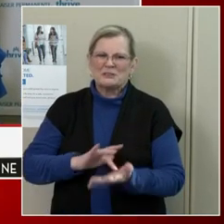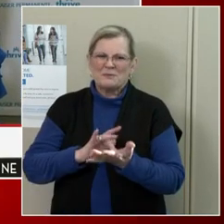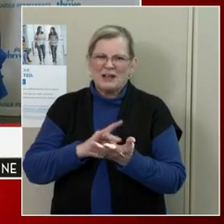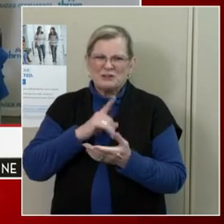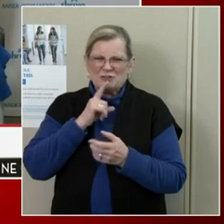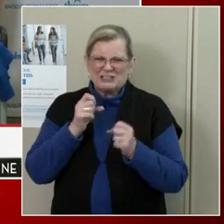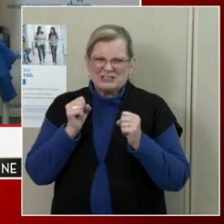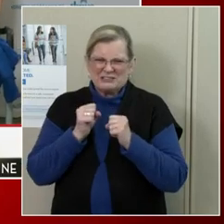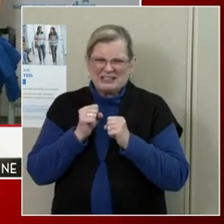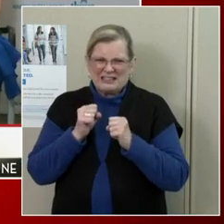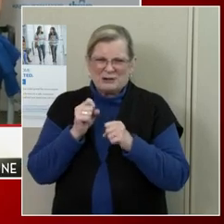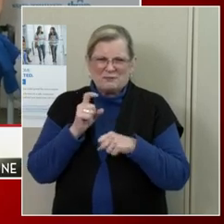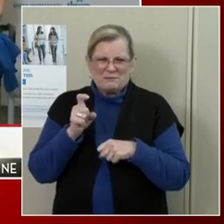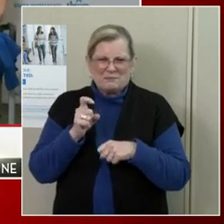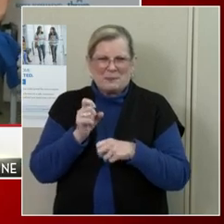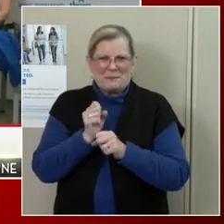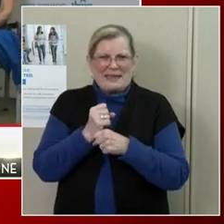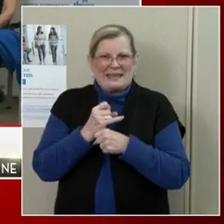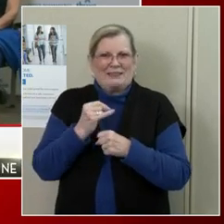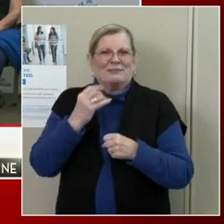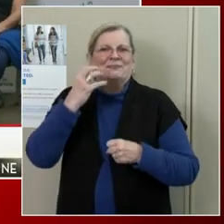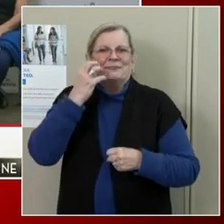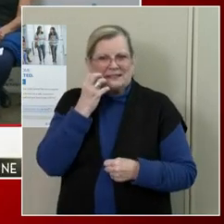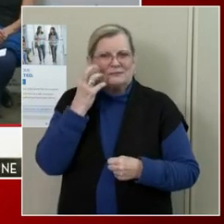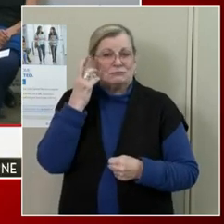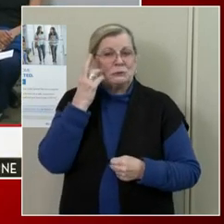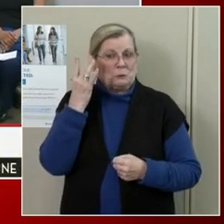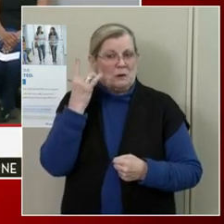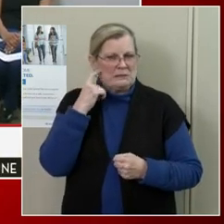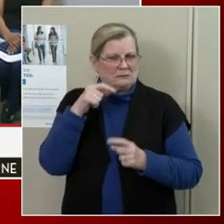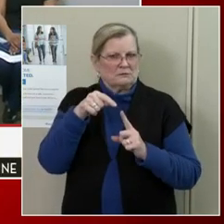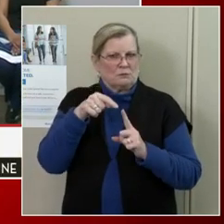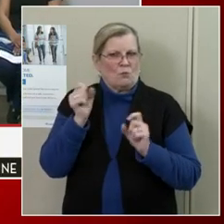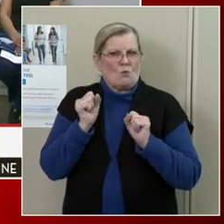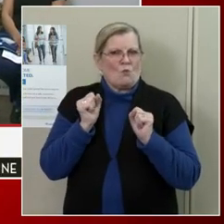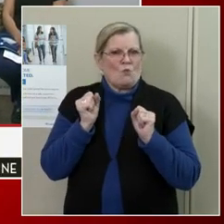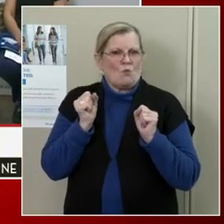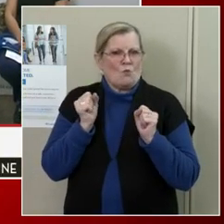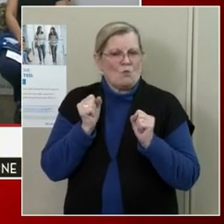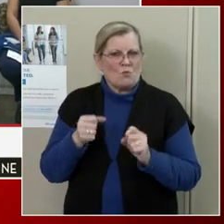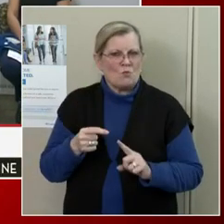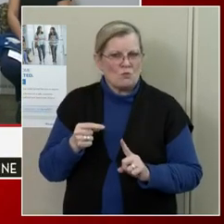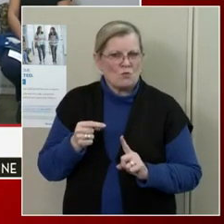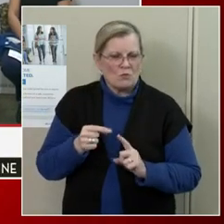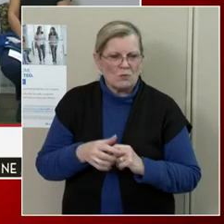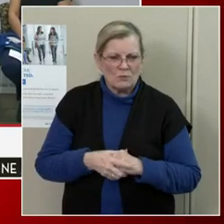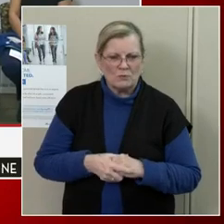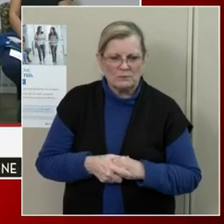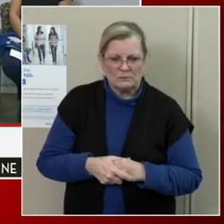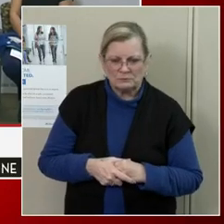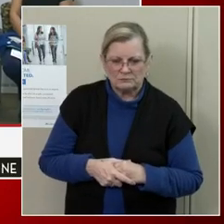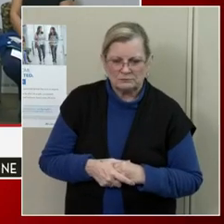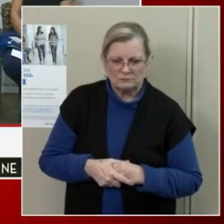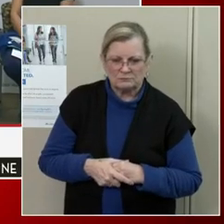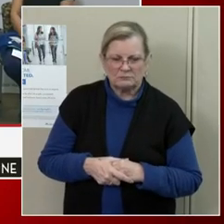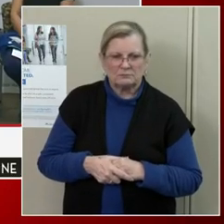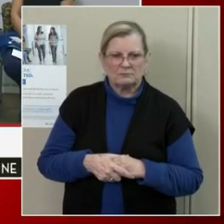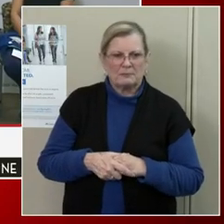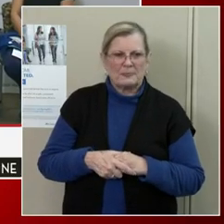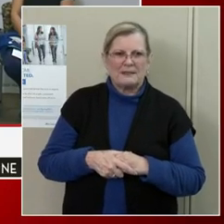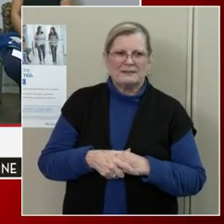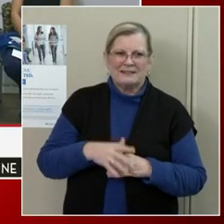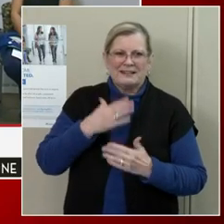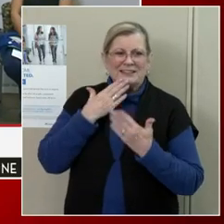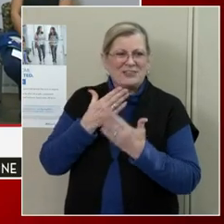Yeah, and I also want to thank Corey Robinson. It's hard enough to start giving vaccines, but to do so publicly is a big deal. So thank you